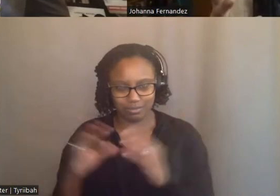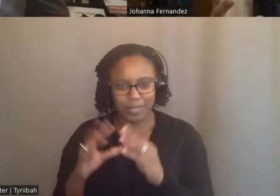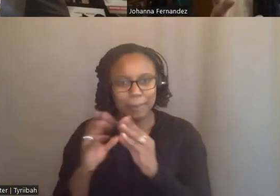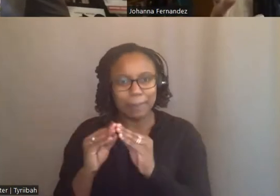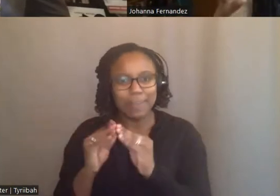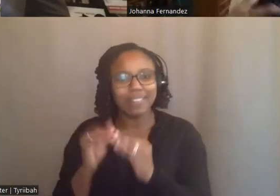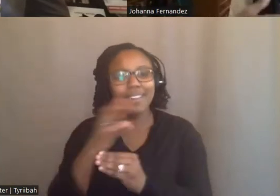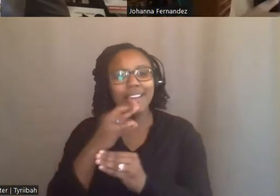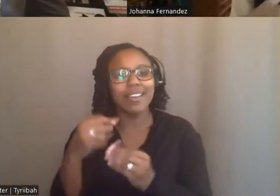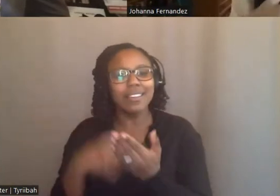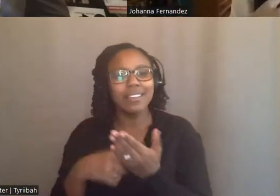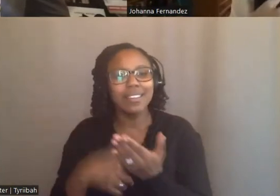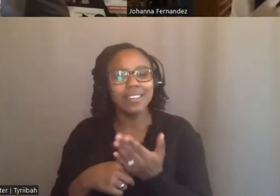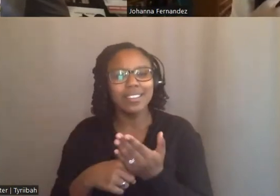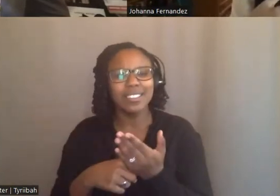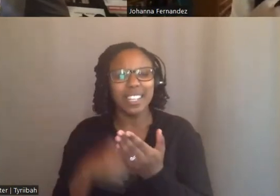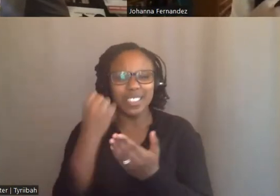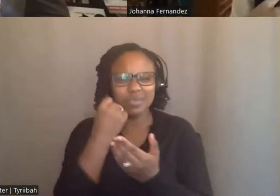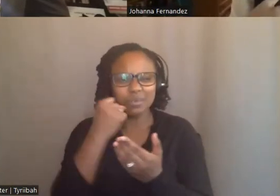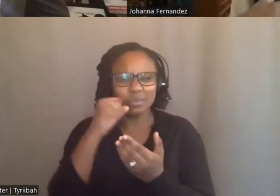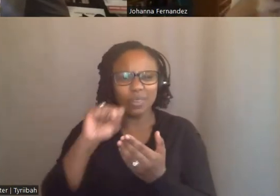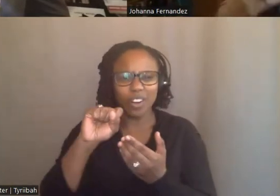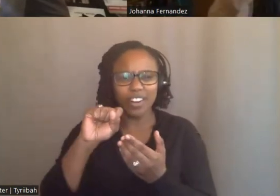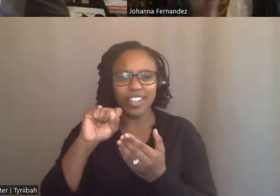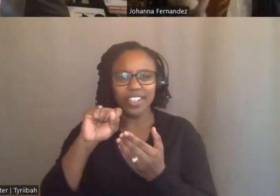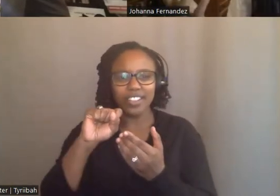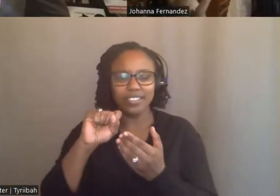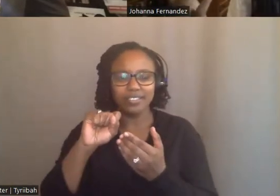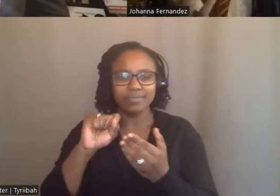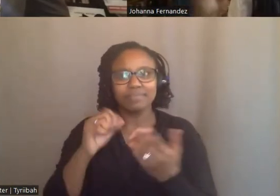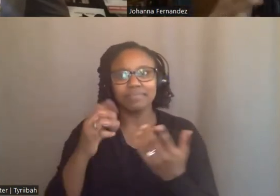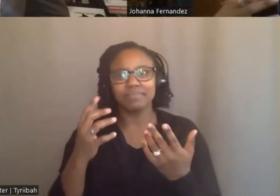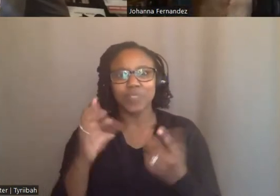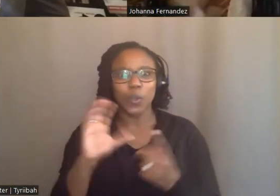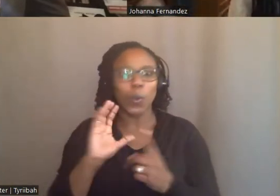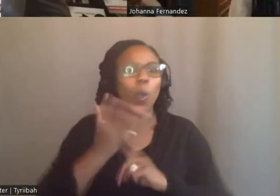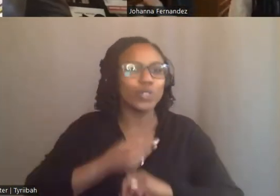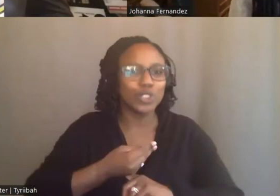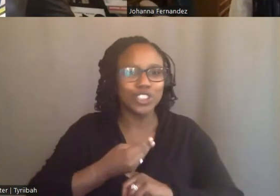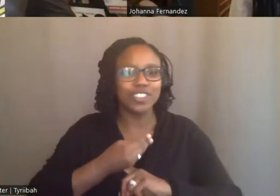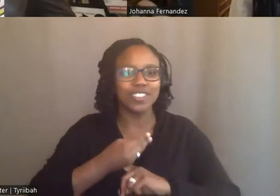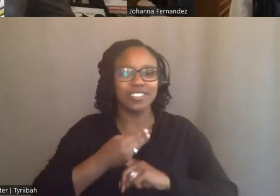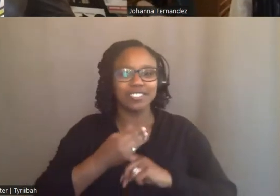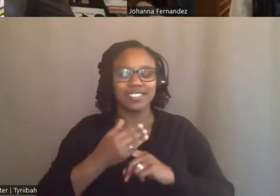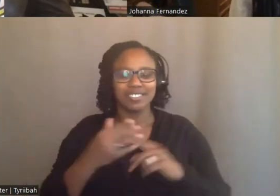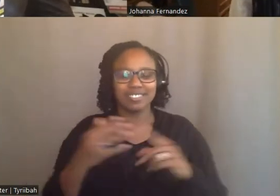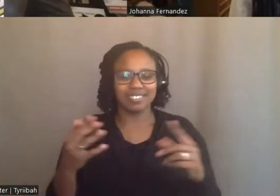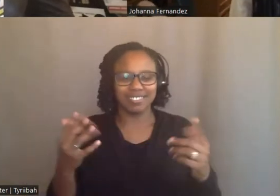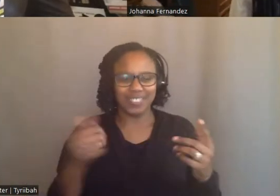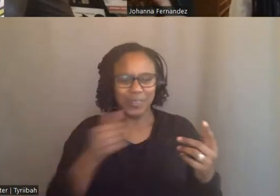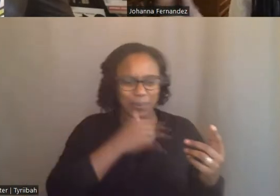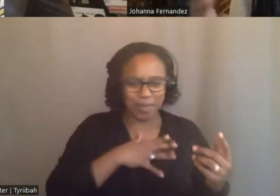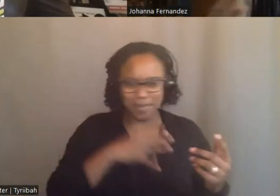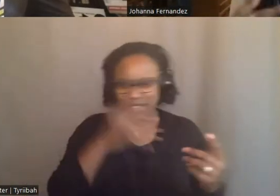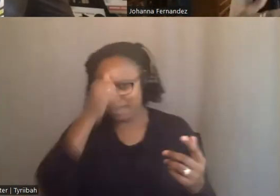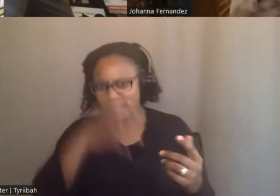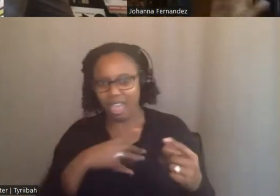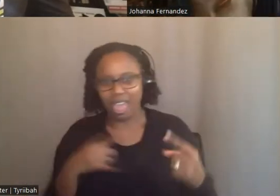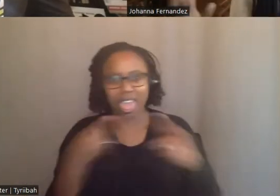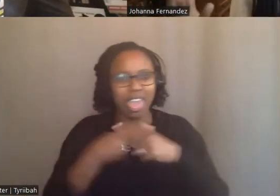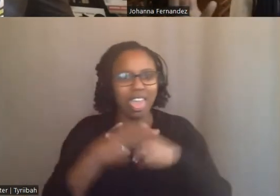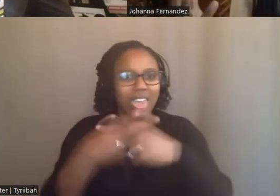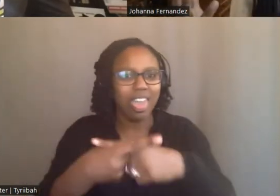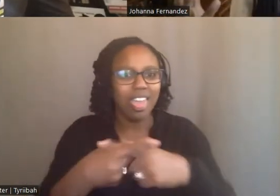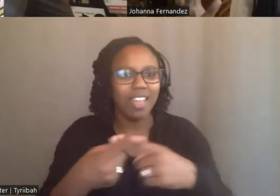party life. We've got this point, but we get to do the grunt work. We're